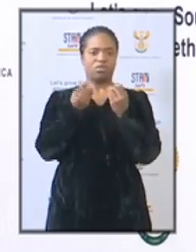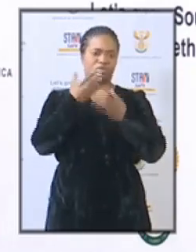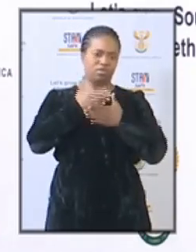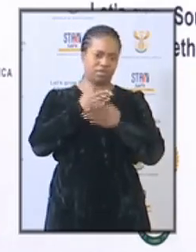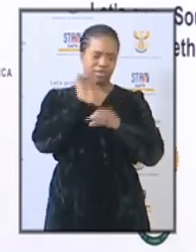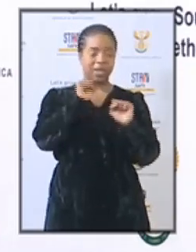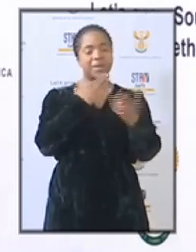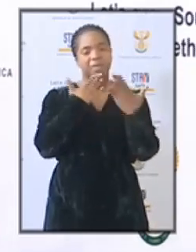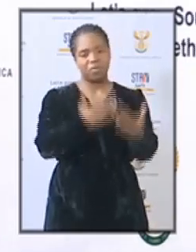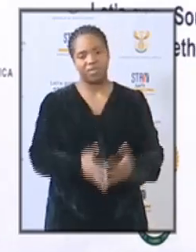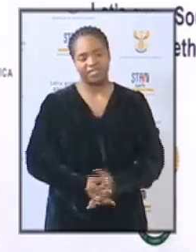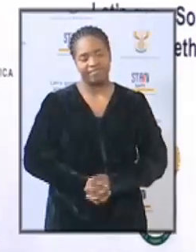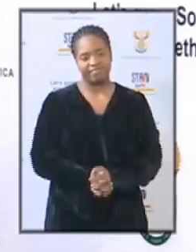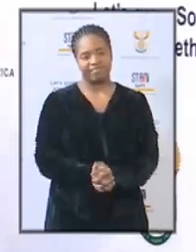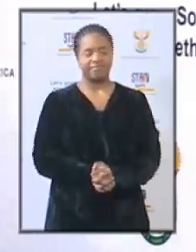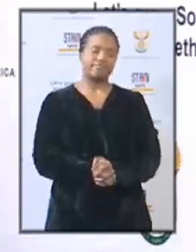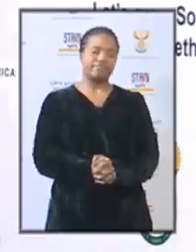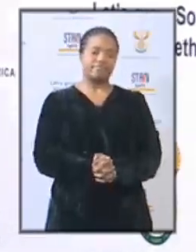actively. Thanks.